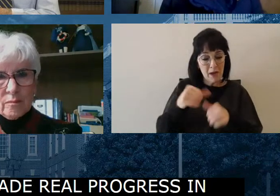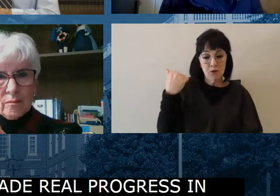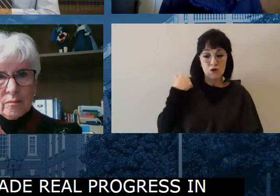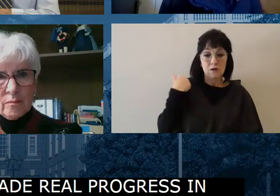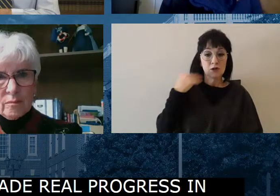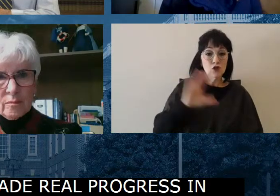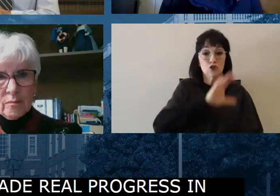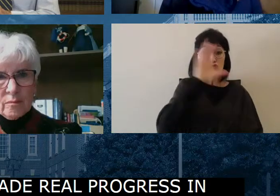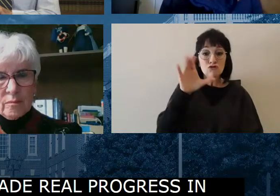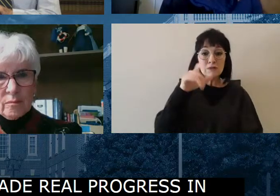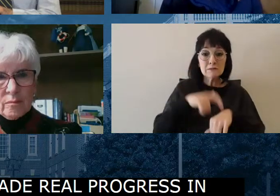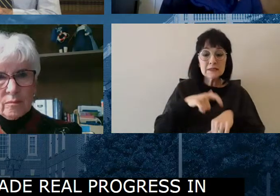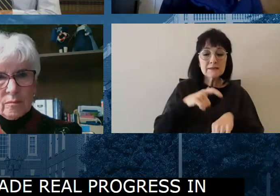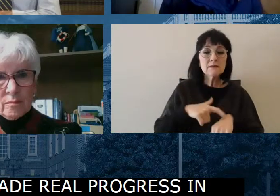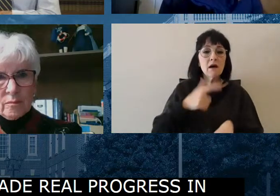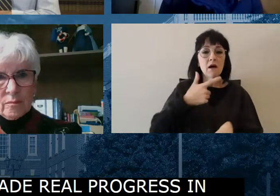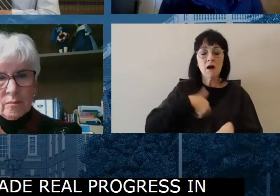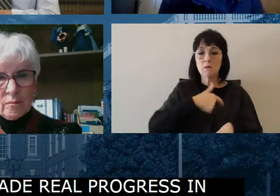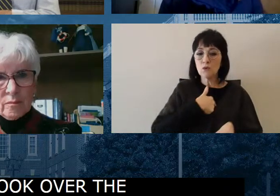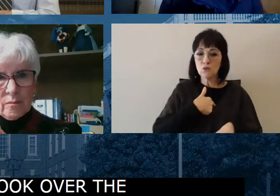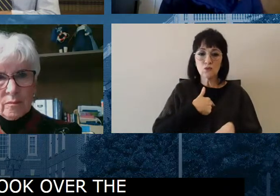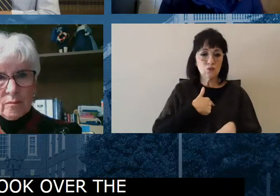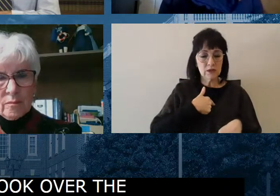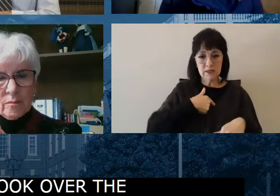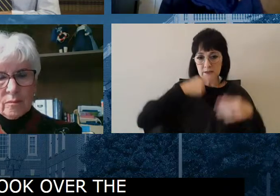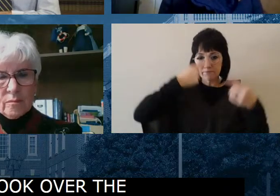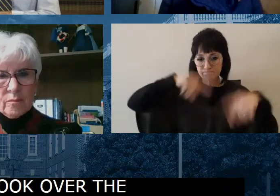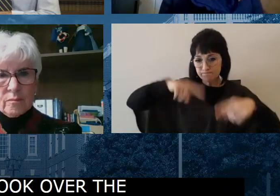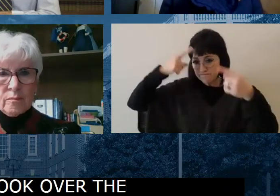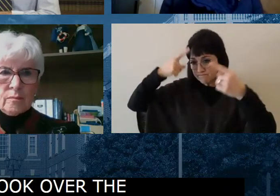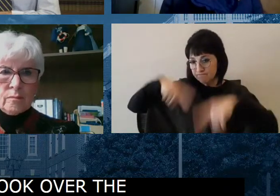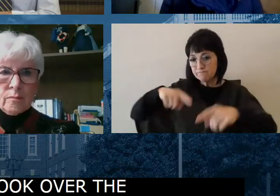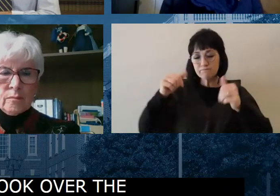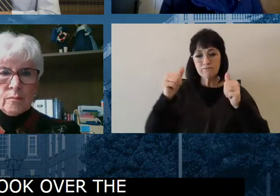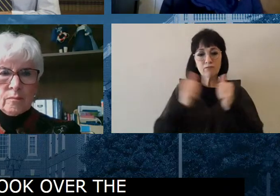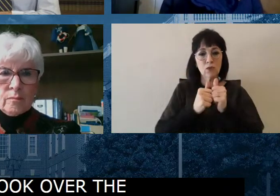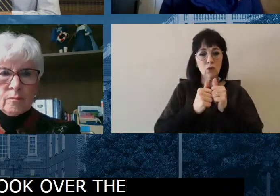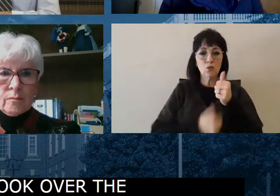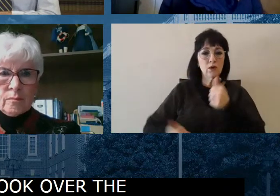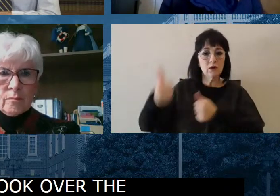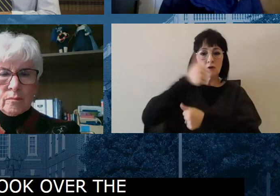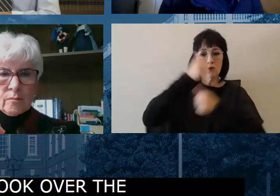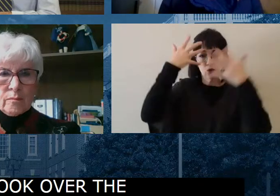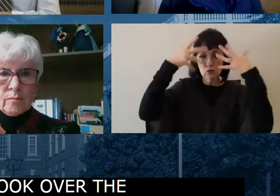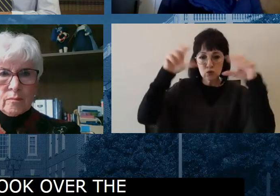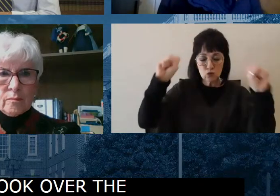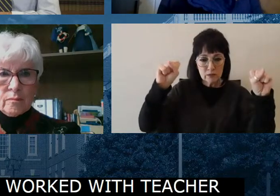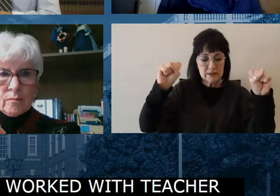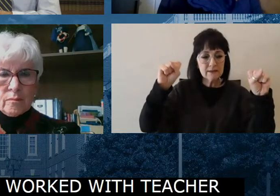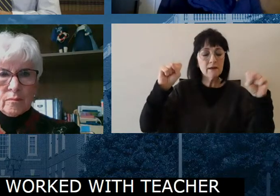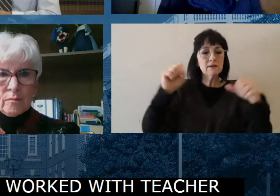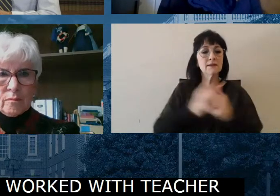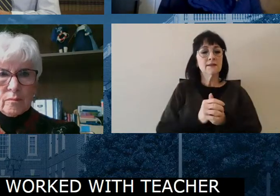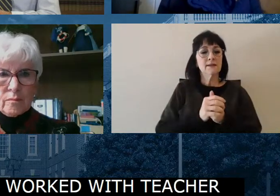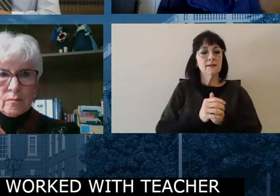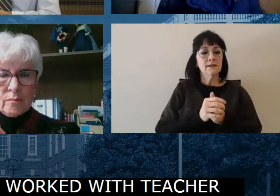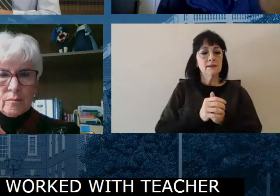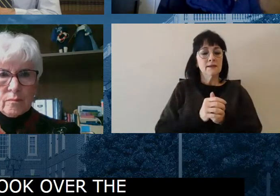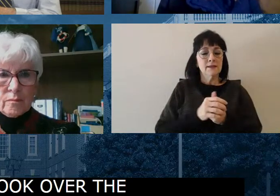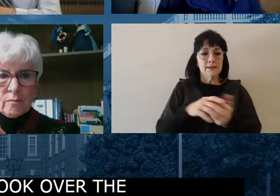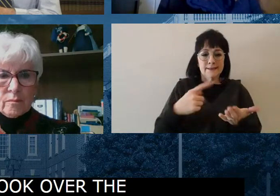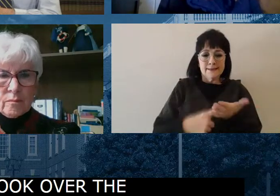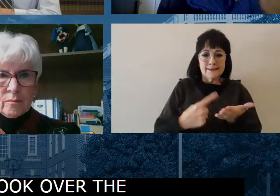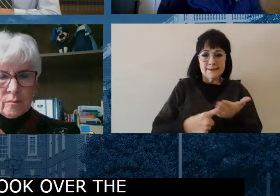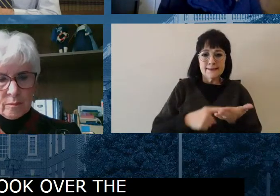with teacher groups across our state. We work with the superintendents. We've got thousands of children, particularly those at